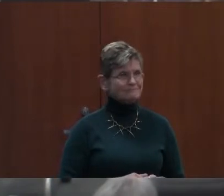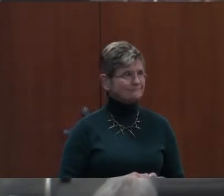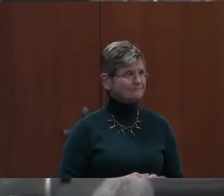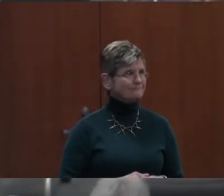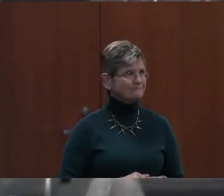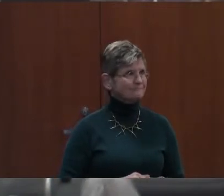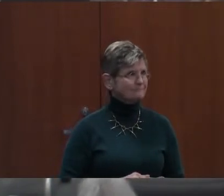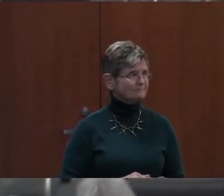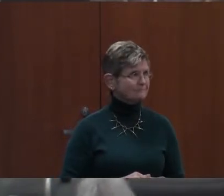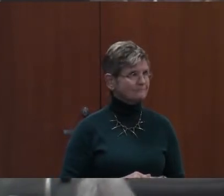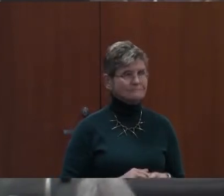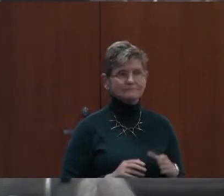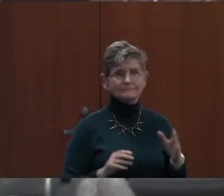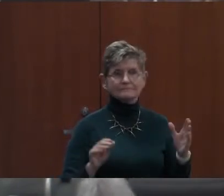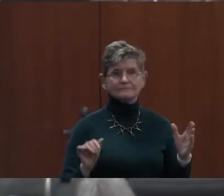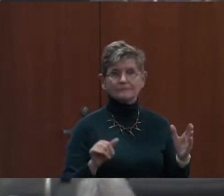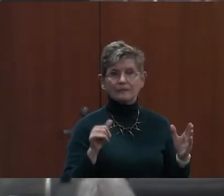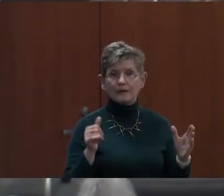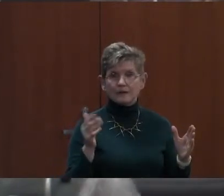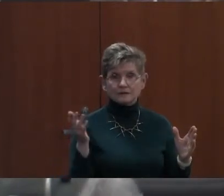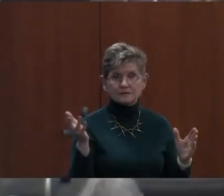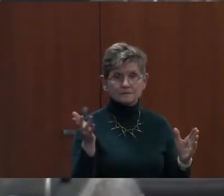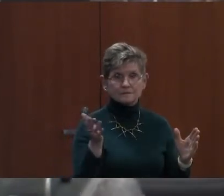you. Anyone else?